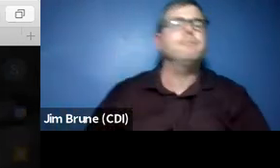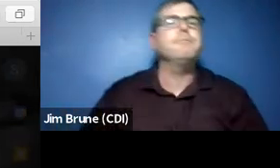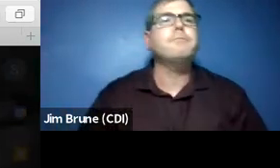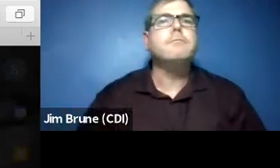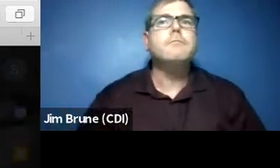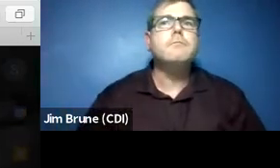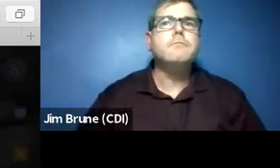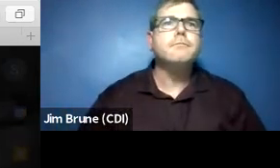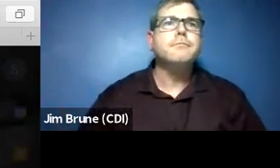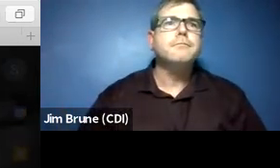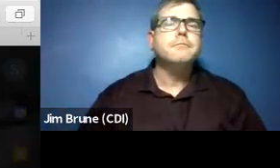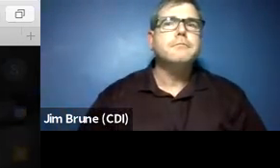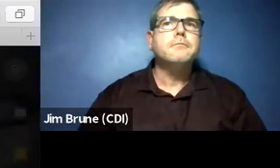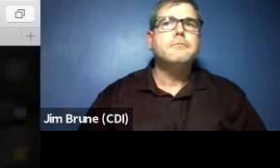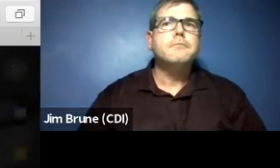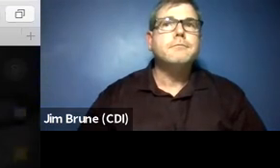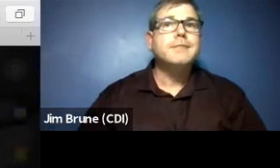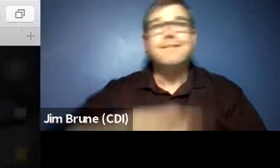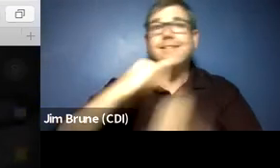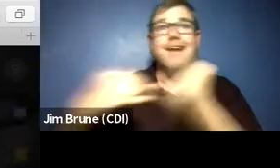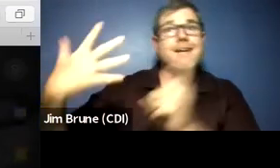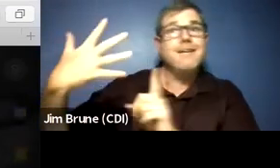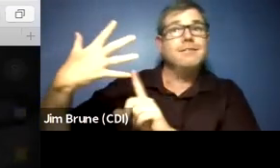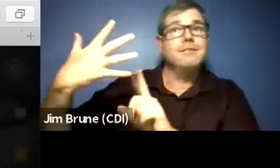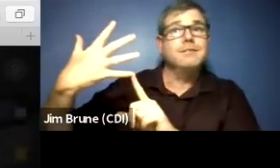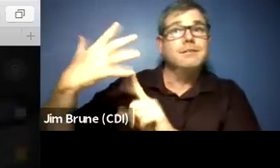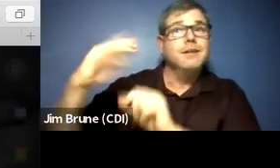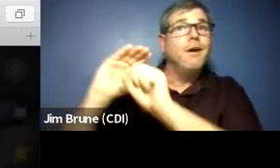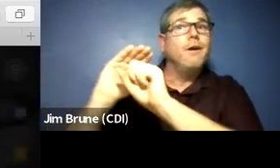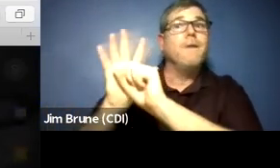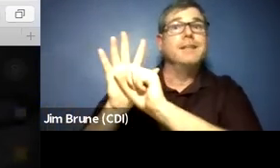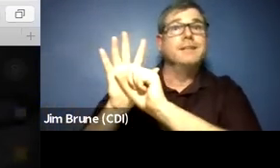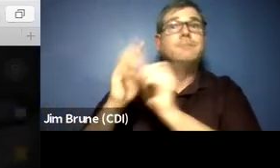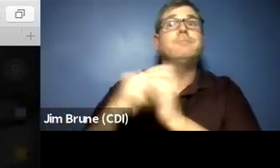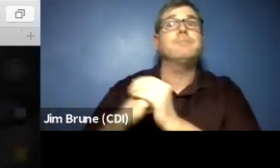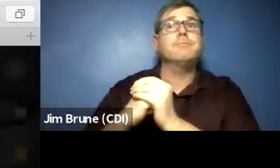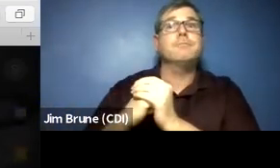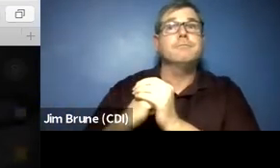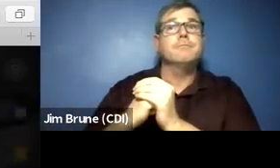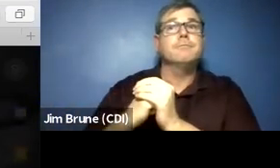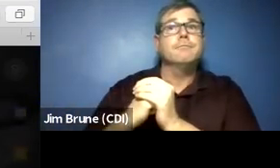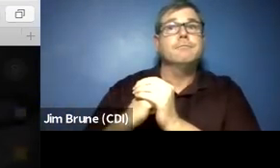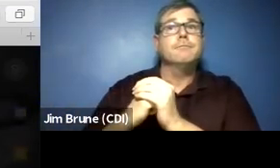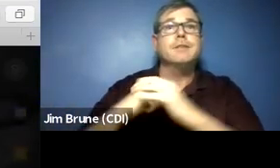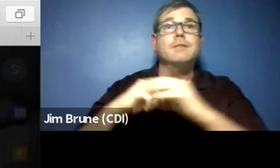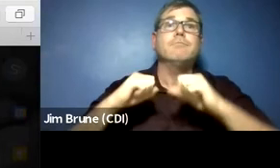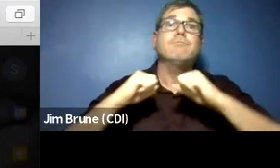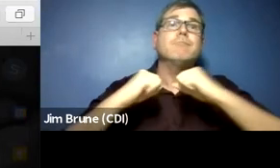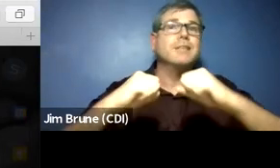Okay, and the last point here is that we still need to take our COVID precautions even after getting the vaccine.